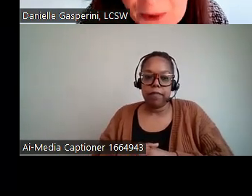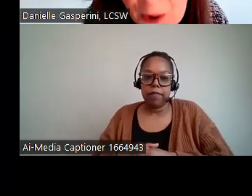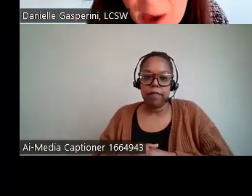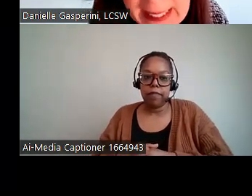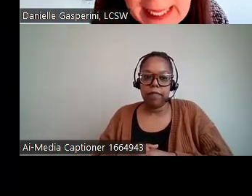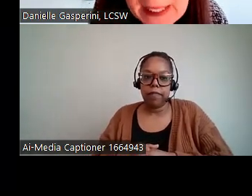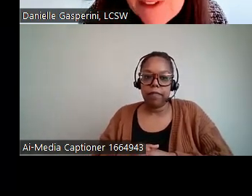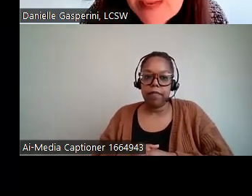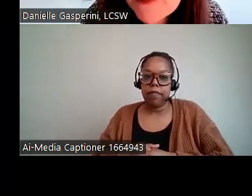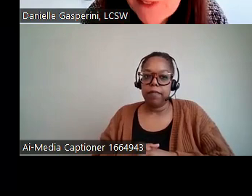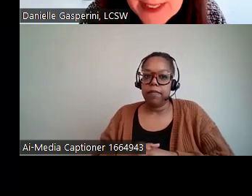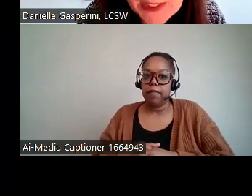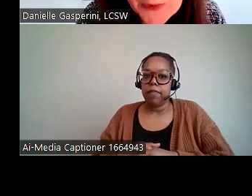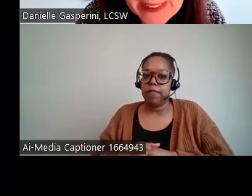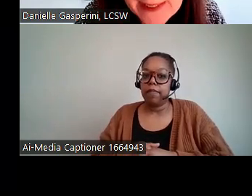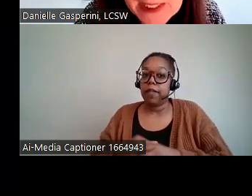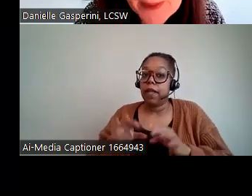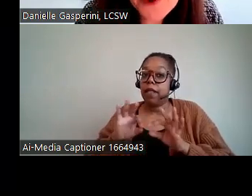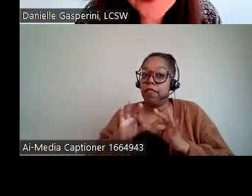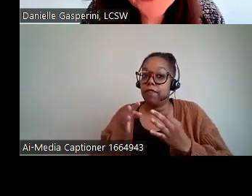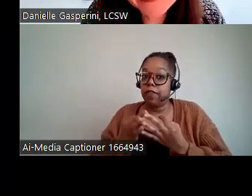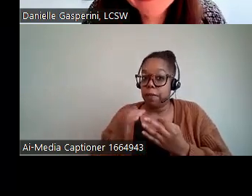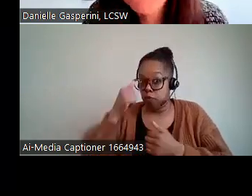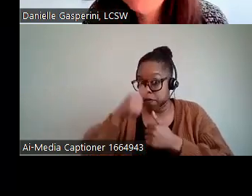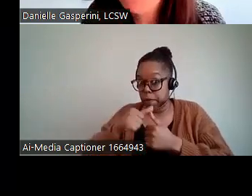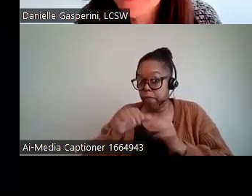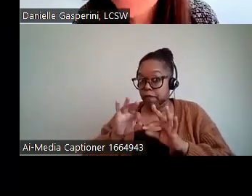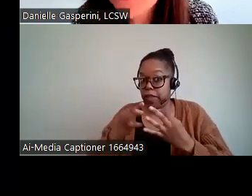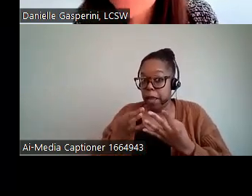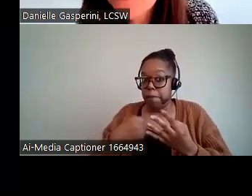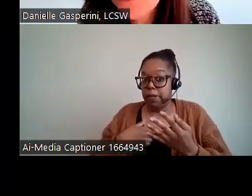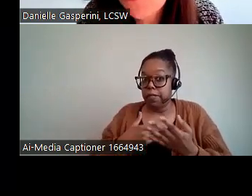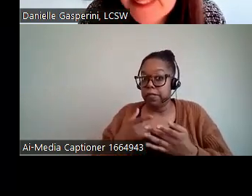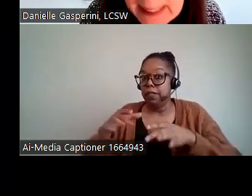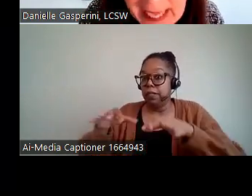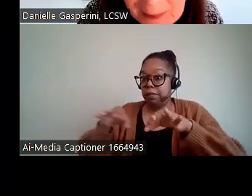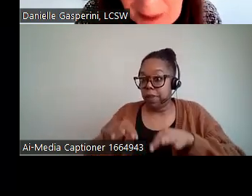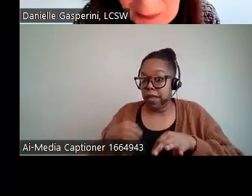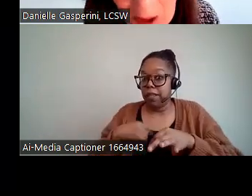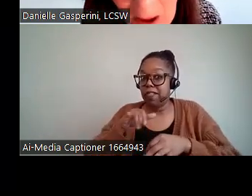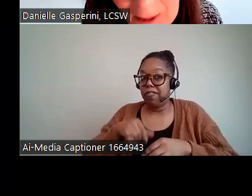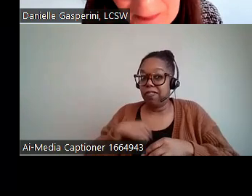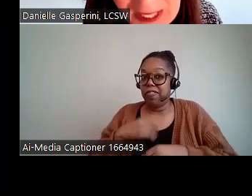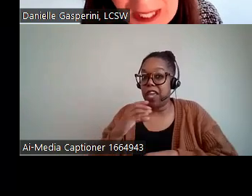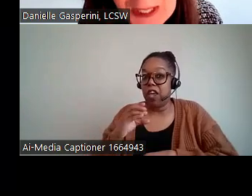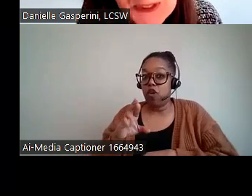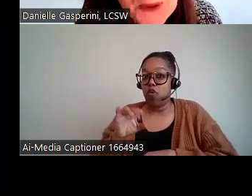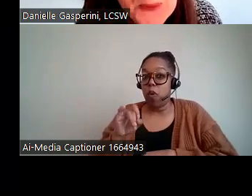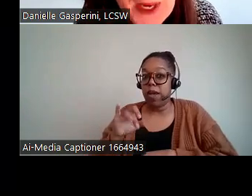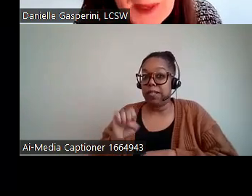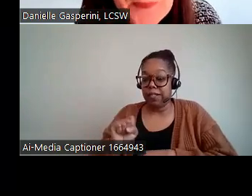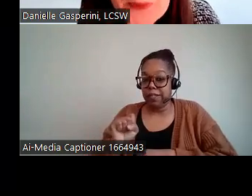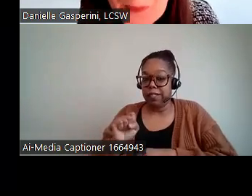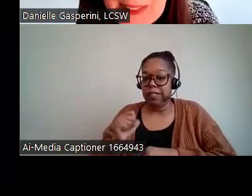So if you recall, I said the family defines the crisis, but I also stated that I would give you examples of different reasons that people call.